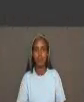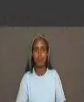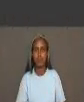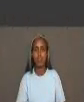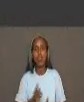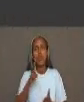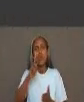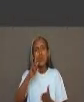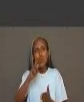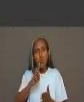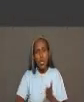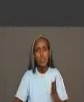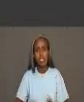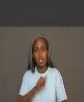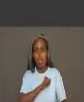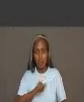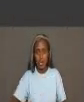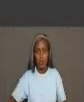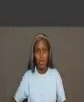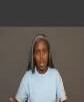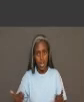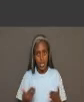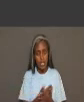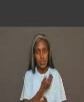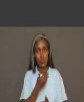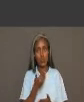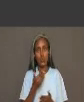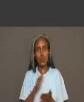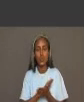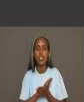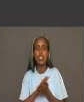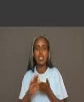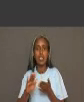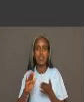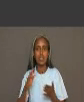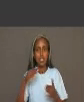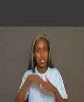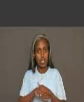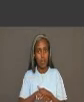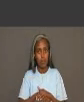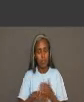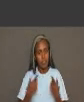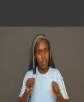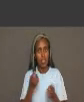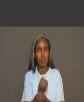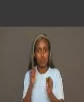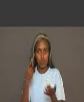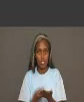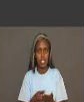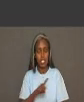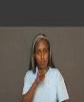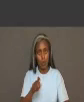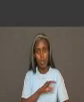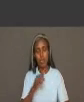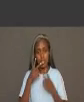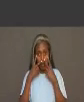What is Emmanuel's new net income? Try to solve this problem, and I will see